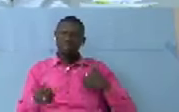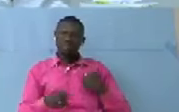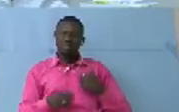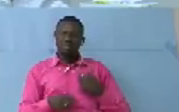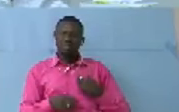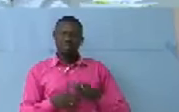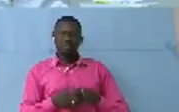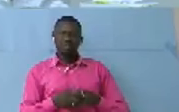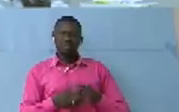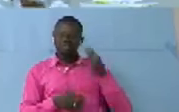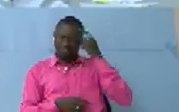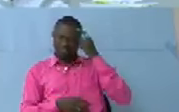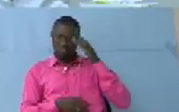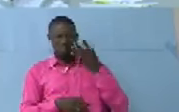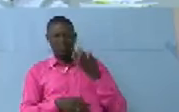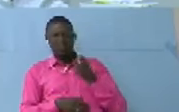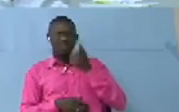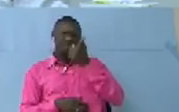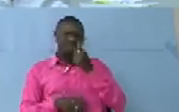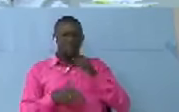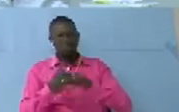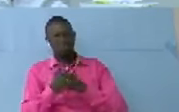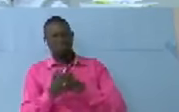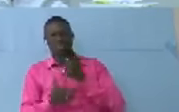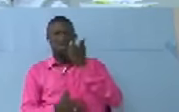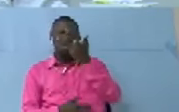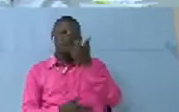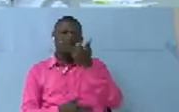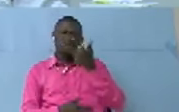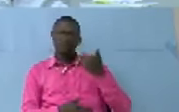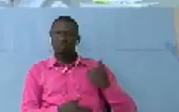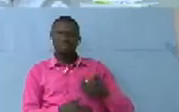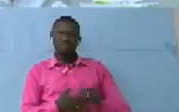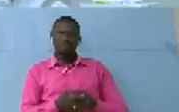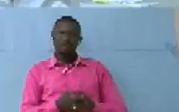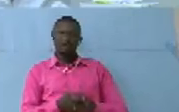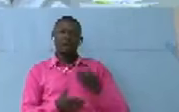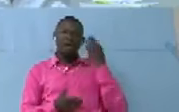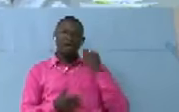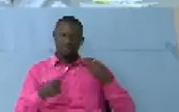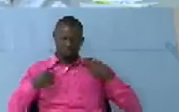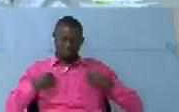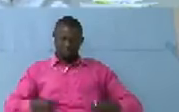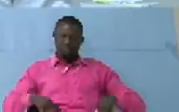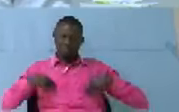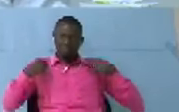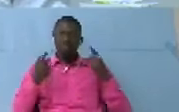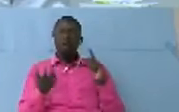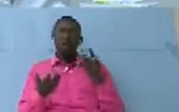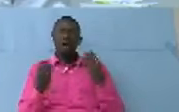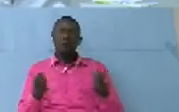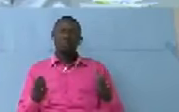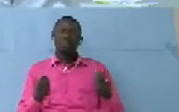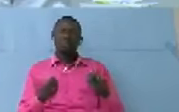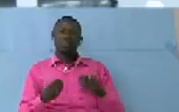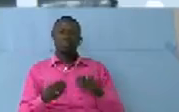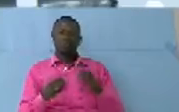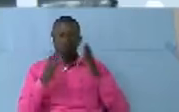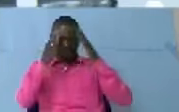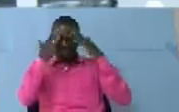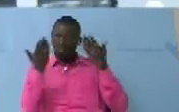6:08. I think 6:08. How were they dressed? It is only for some level. Entire for them. I cannot say that cut. Why? No,